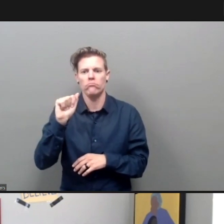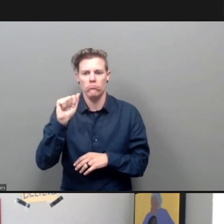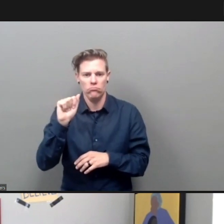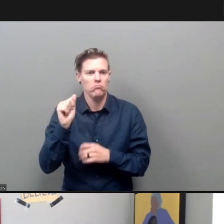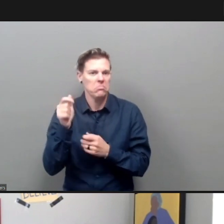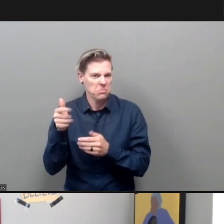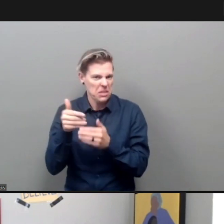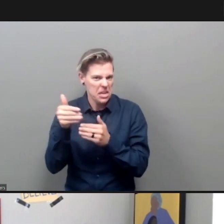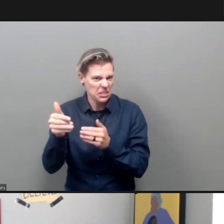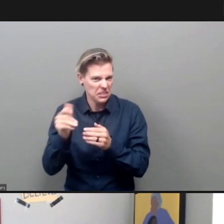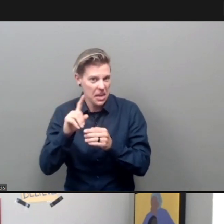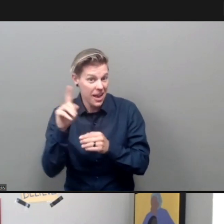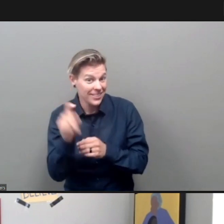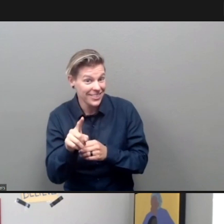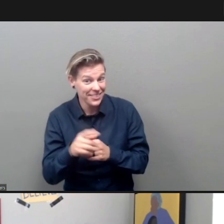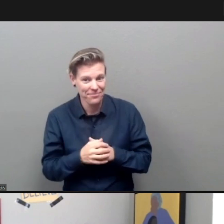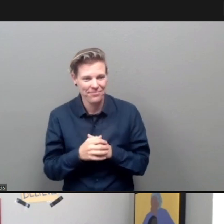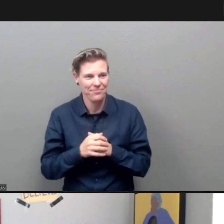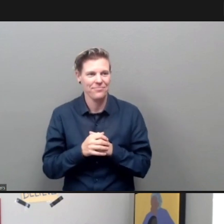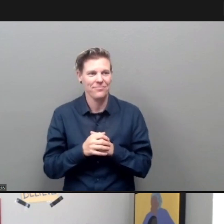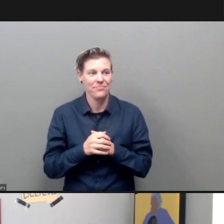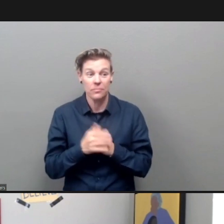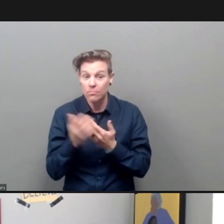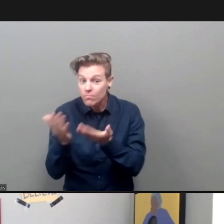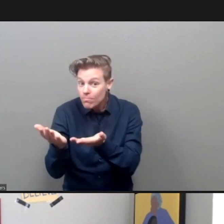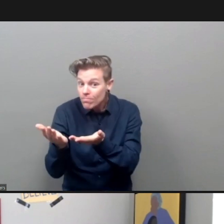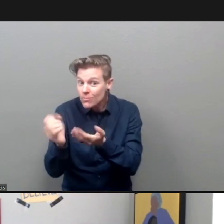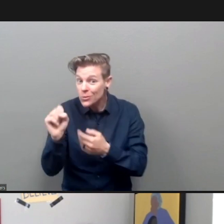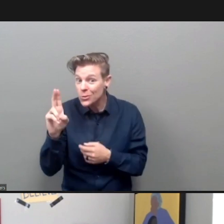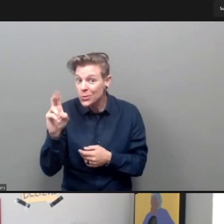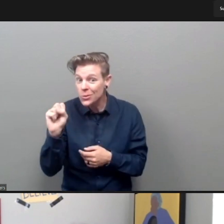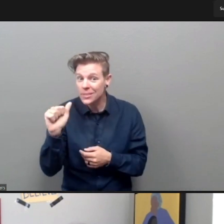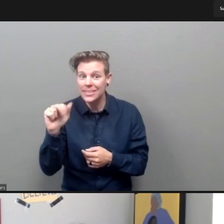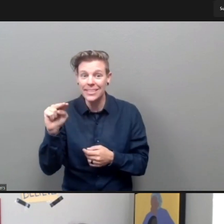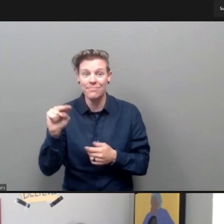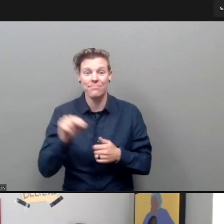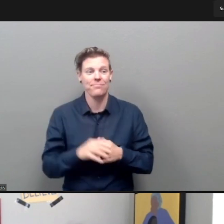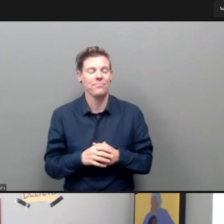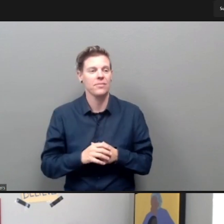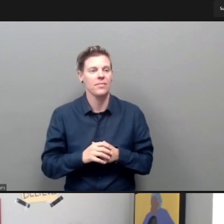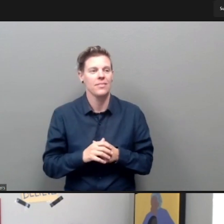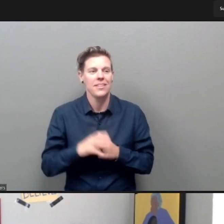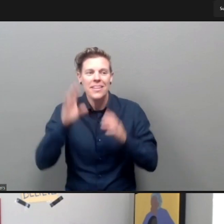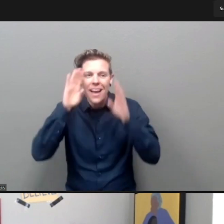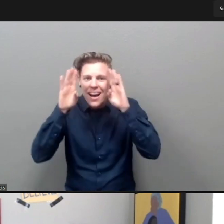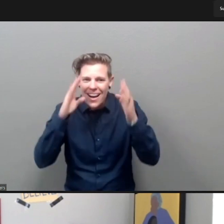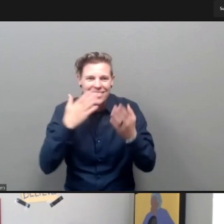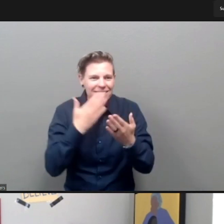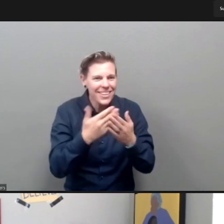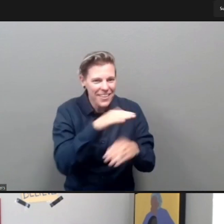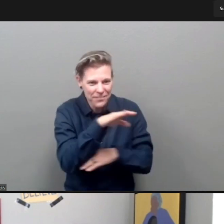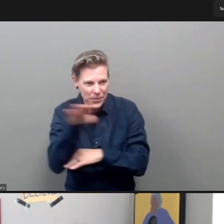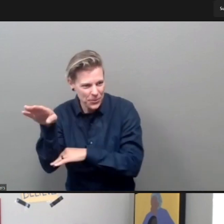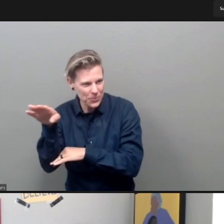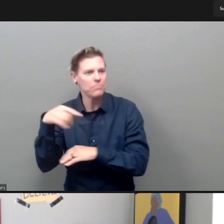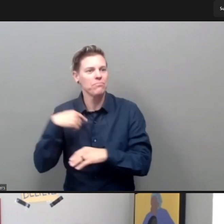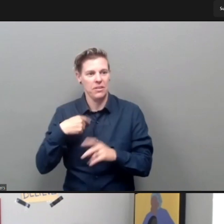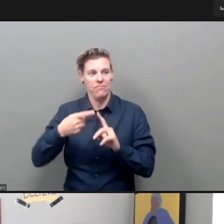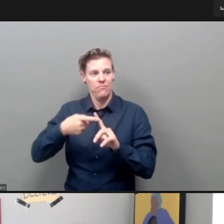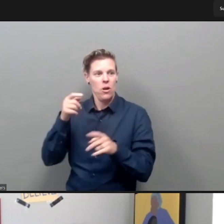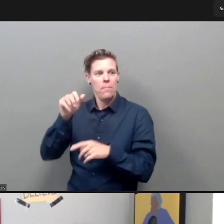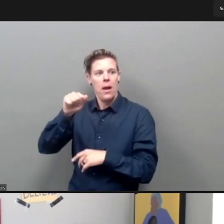Julia Goldberg. Susan, you are unmuted. Hi, good afternoon. Susan with the Associated Press here in